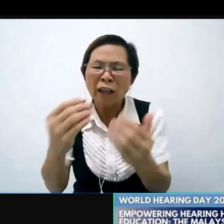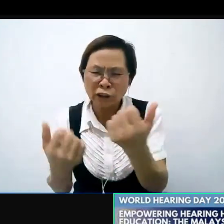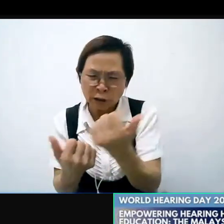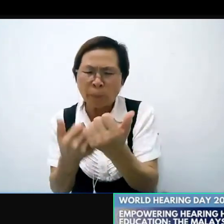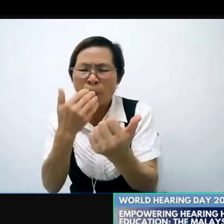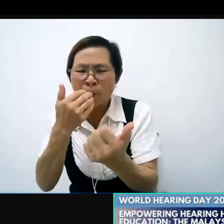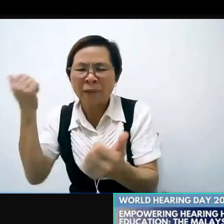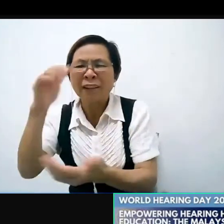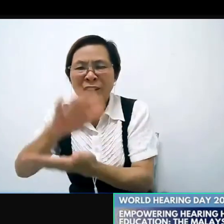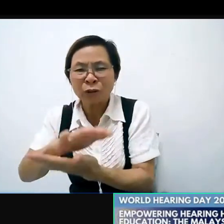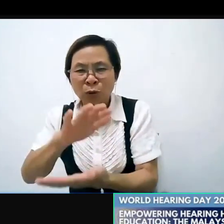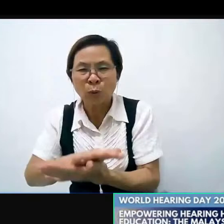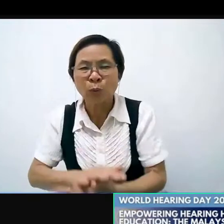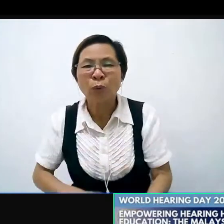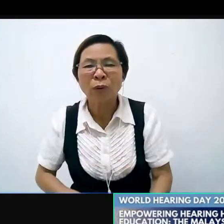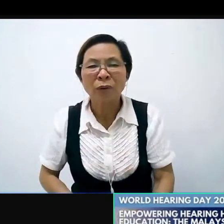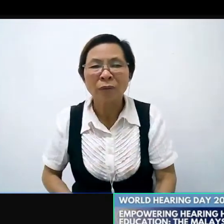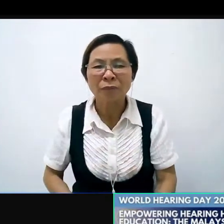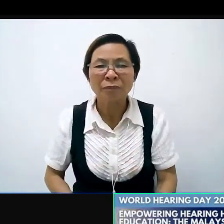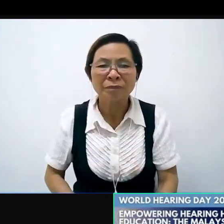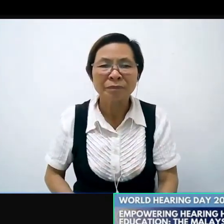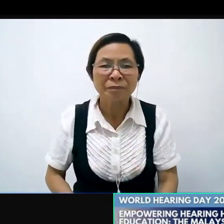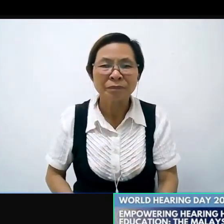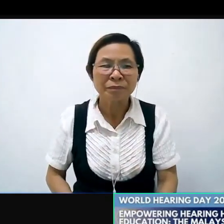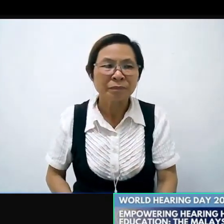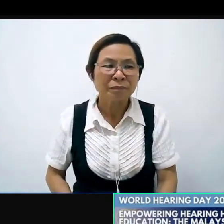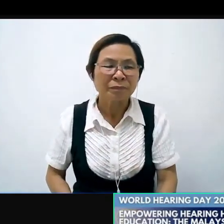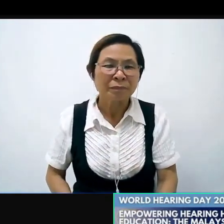that 3PKs do so far.